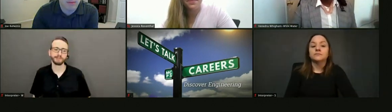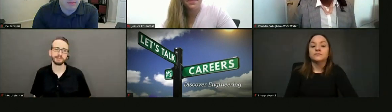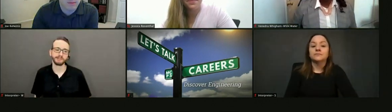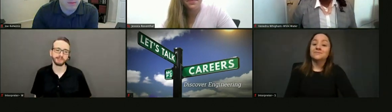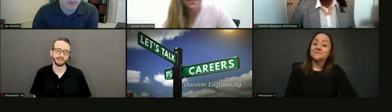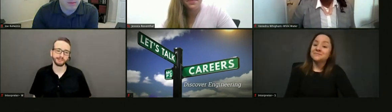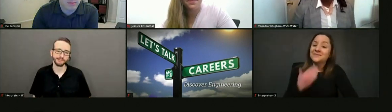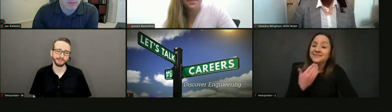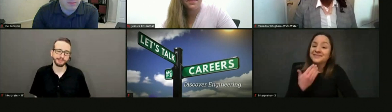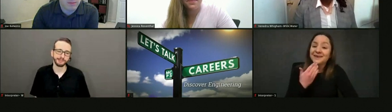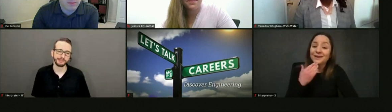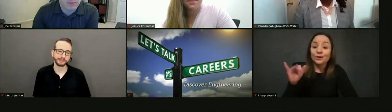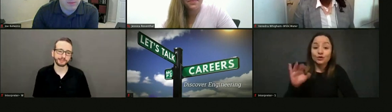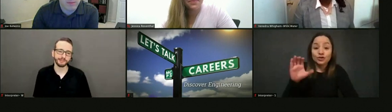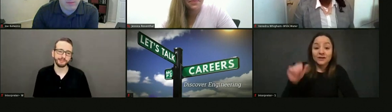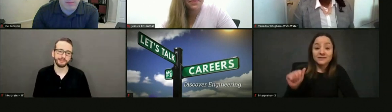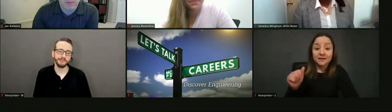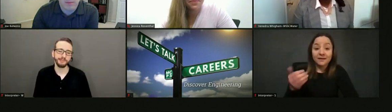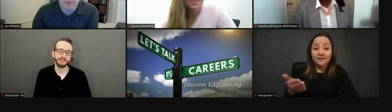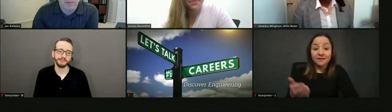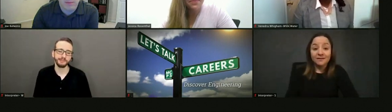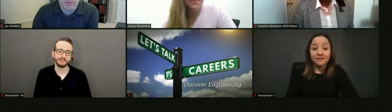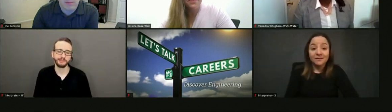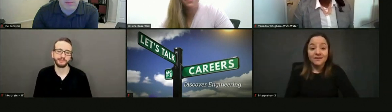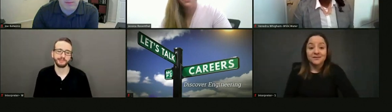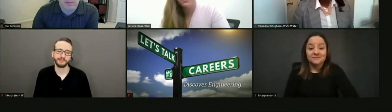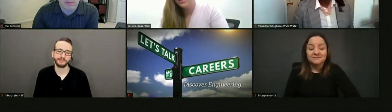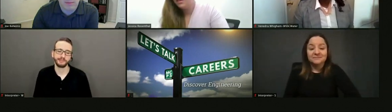Thank you. Jessica?